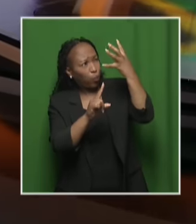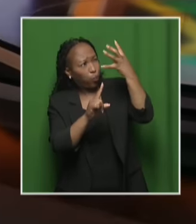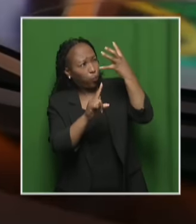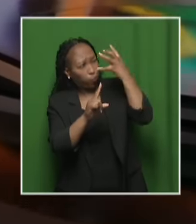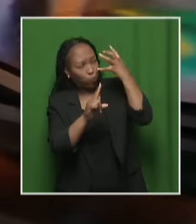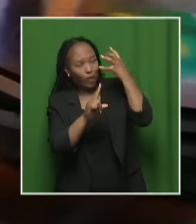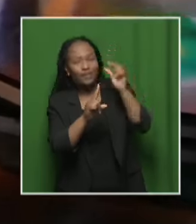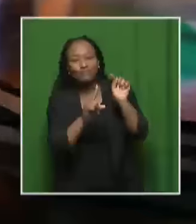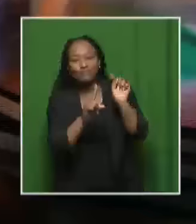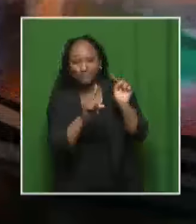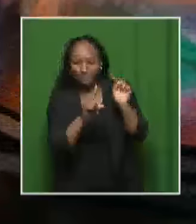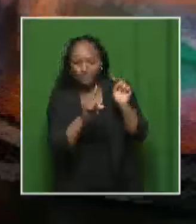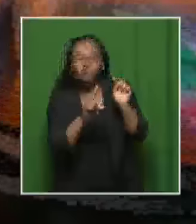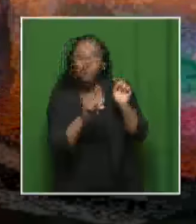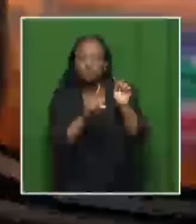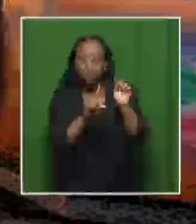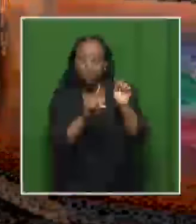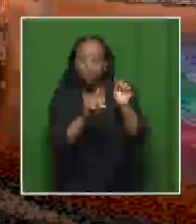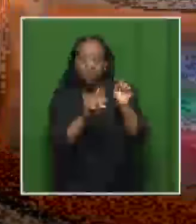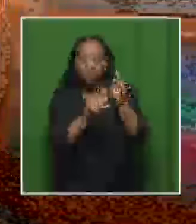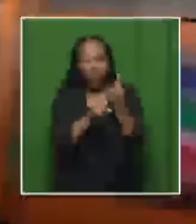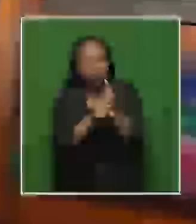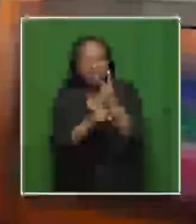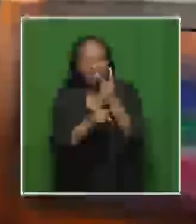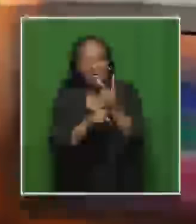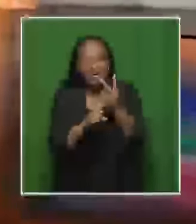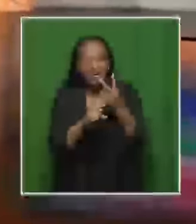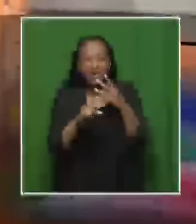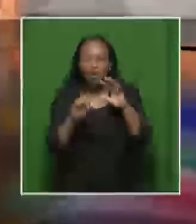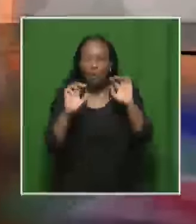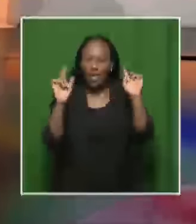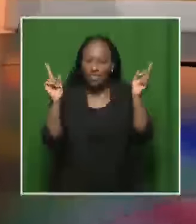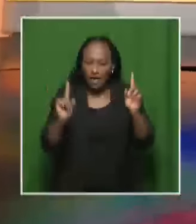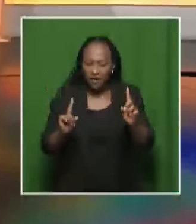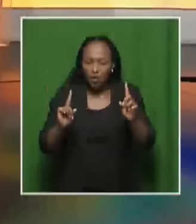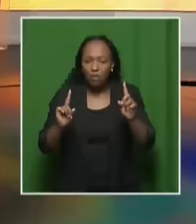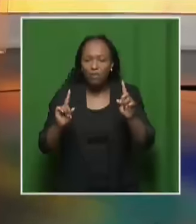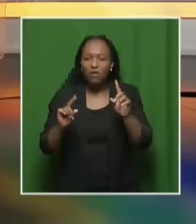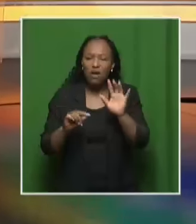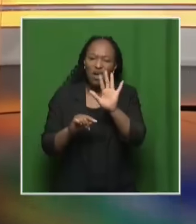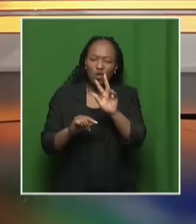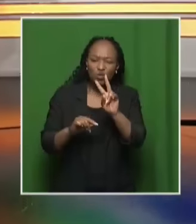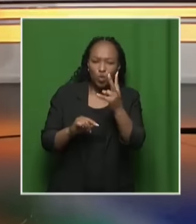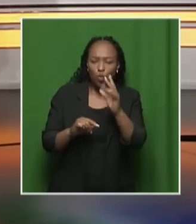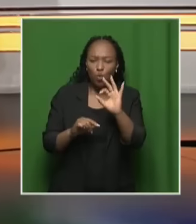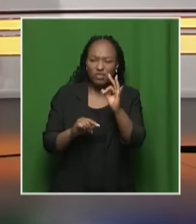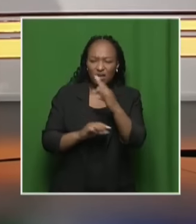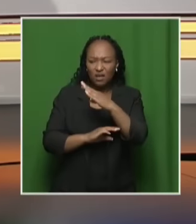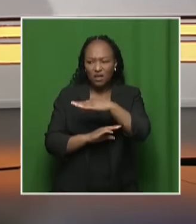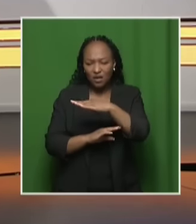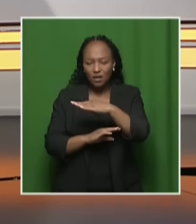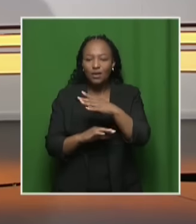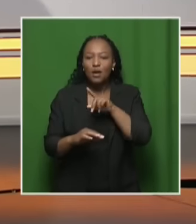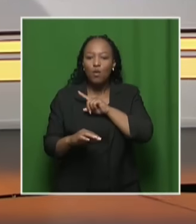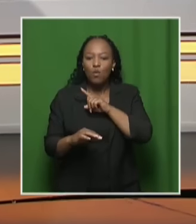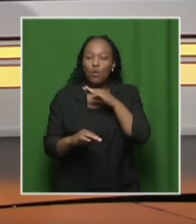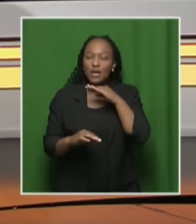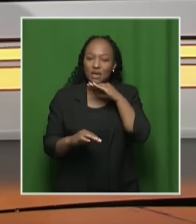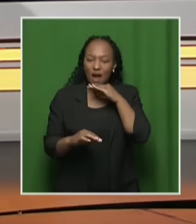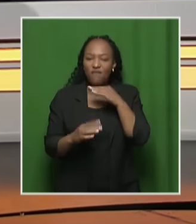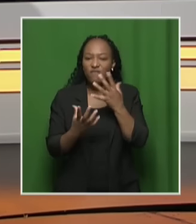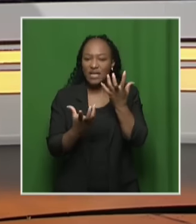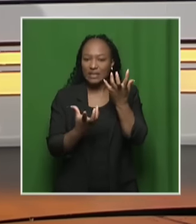is heat. So that's why you will always see most of your thunderstorms starting just after 2, around 3 p.m. into the afternoon, because you have enough